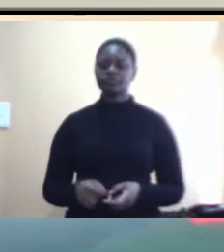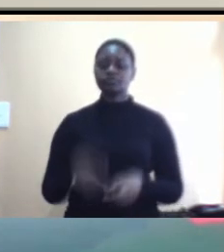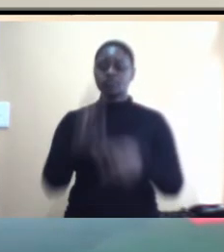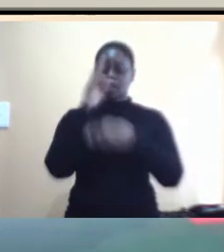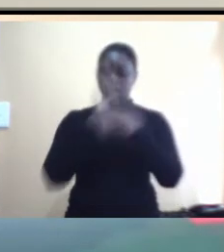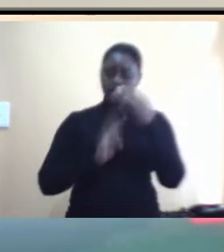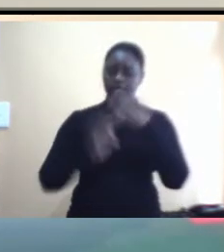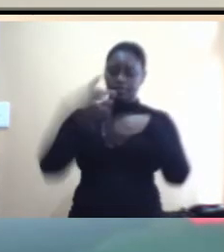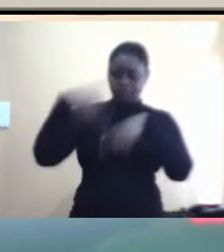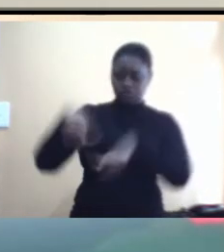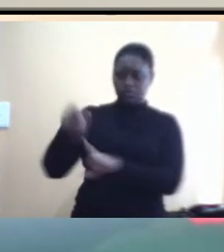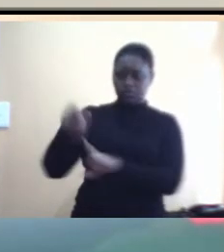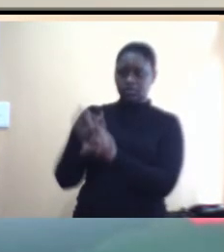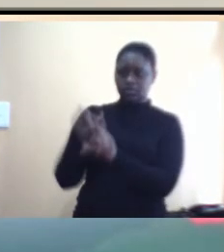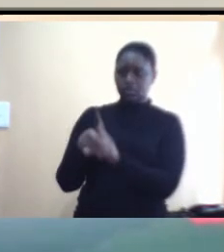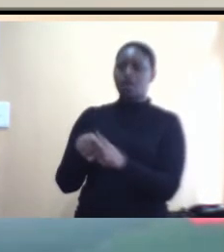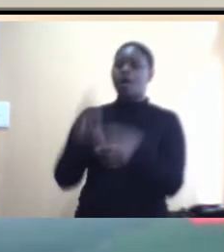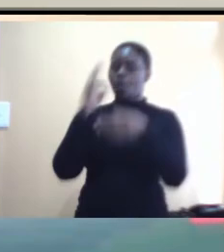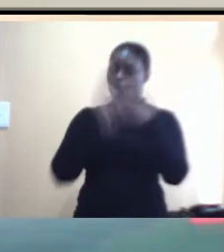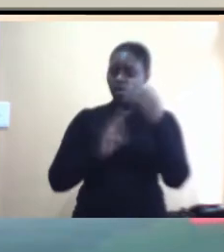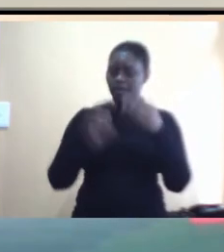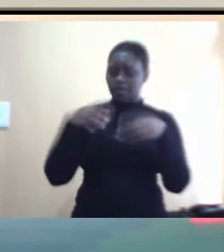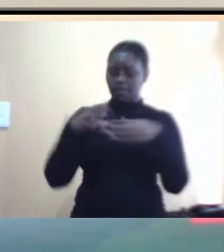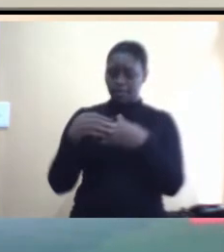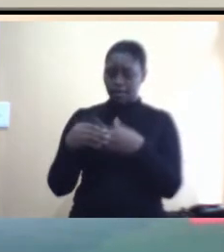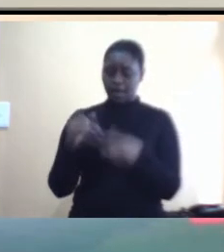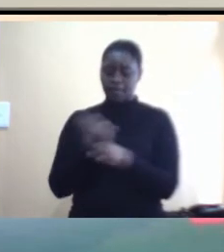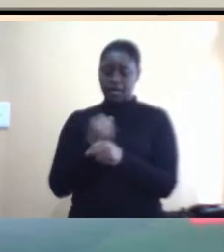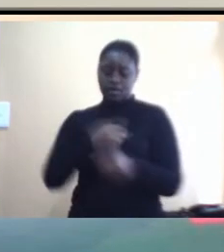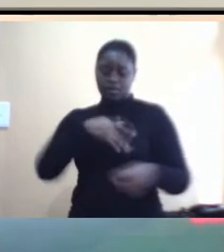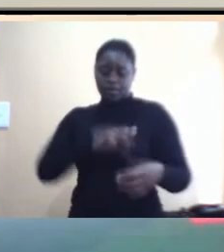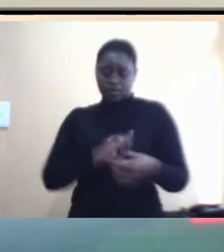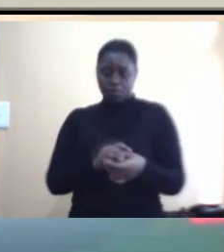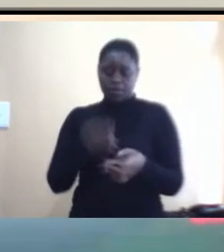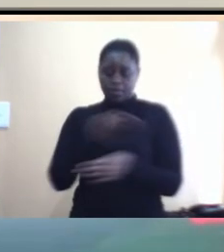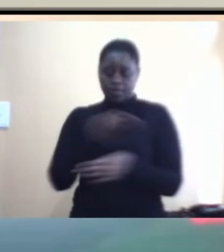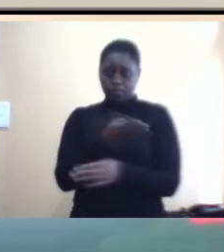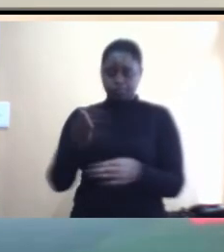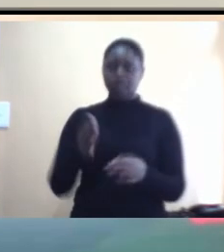Honorable Chair and honorable members, I made a commitment to this House that